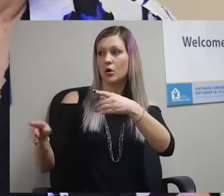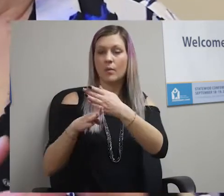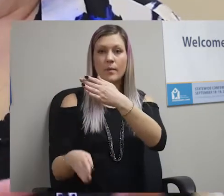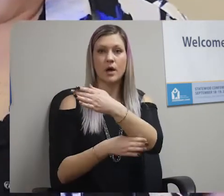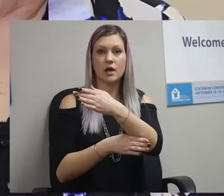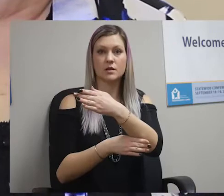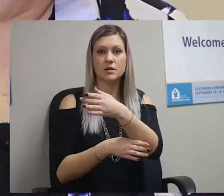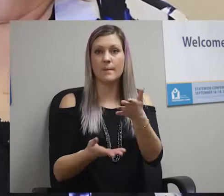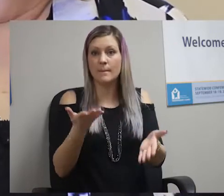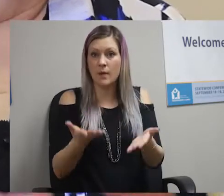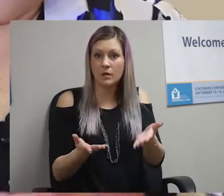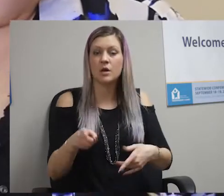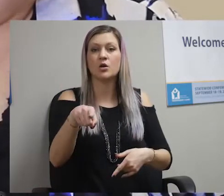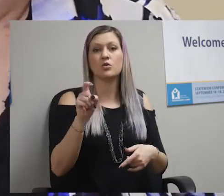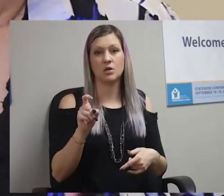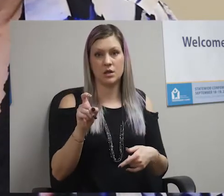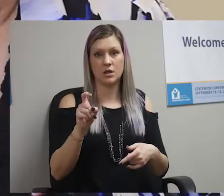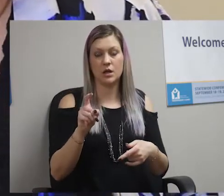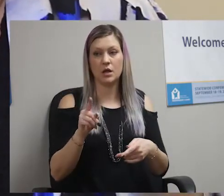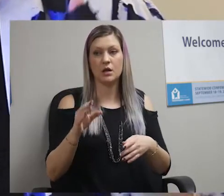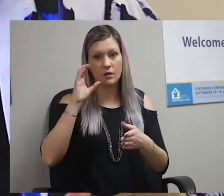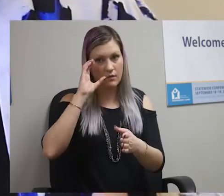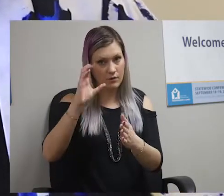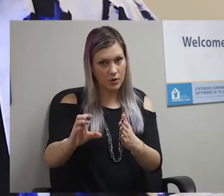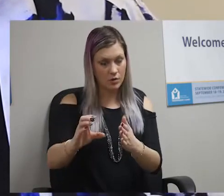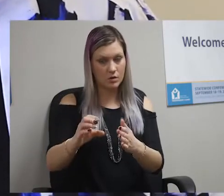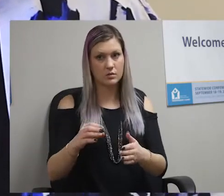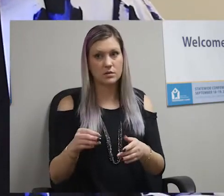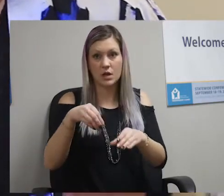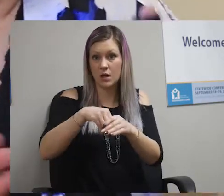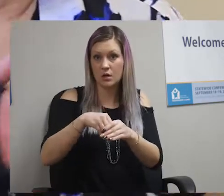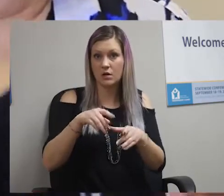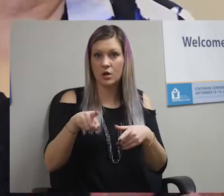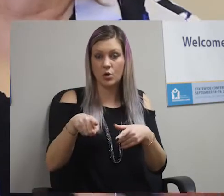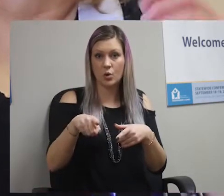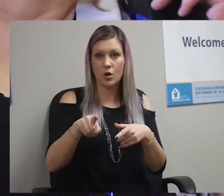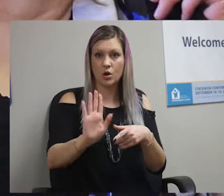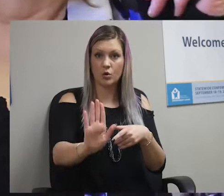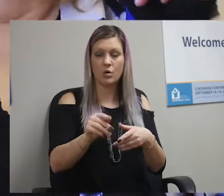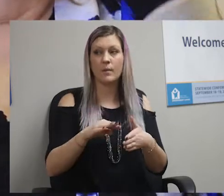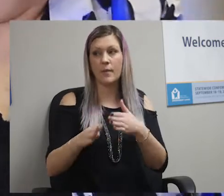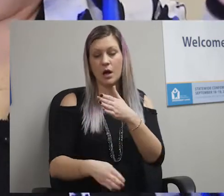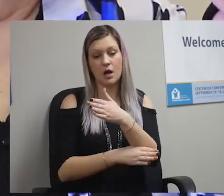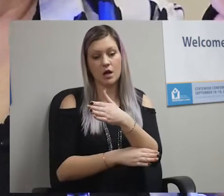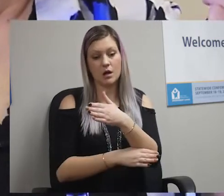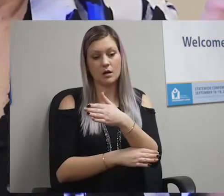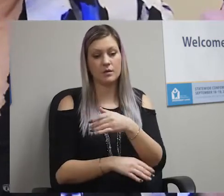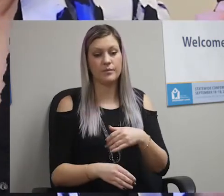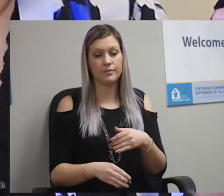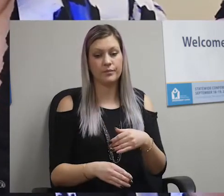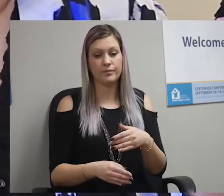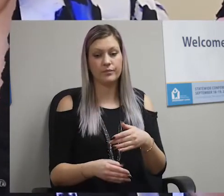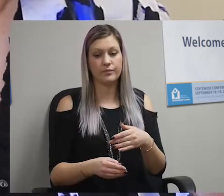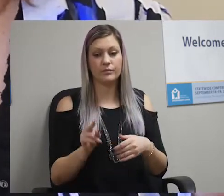like photos that are precious, that could never be replaced, might be so important that somebody wants to put either a USB